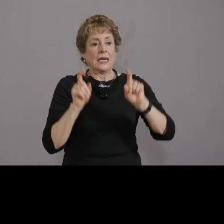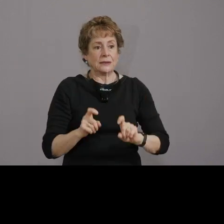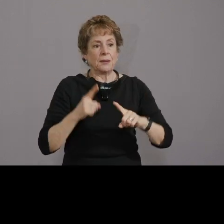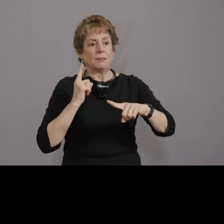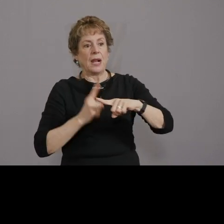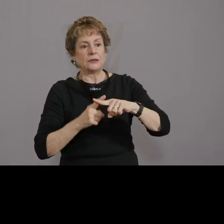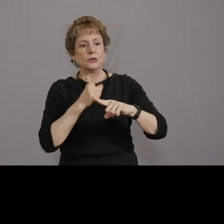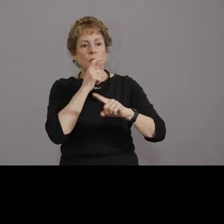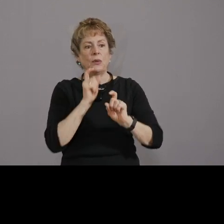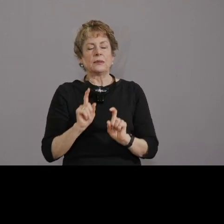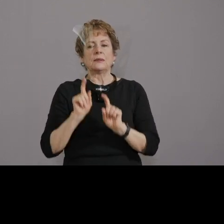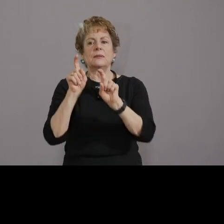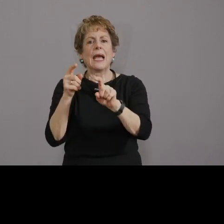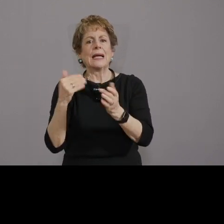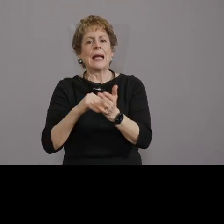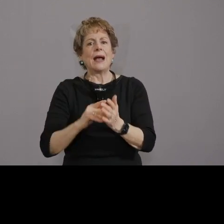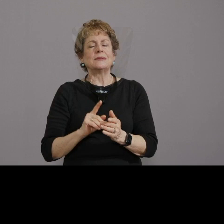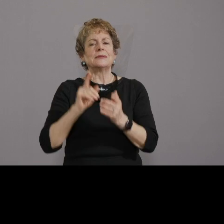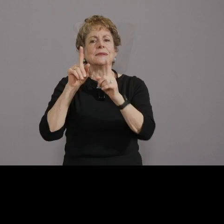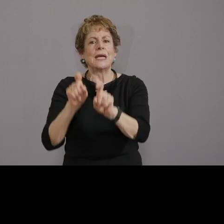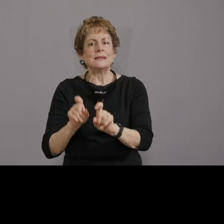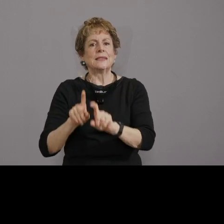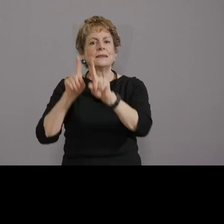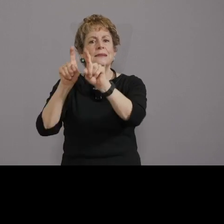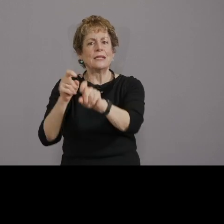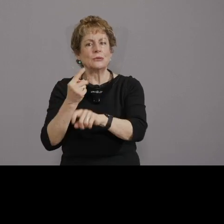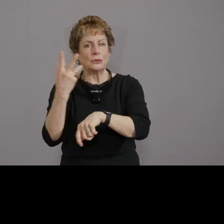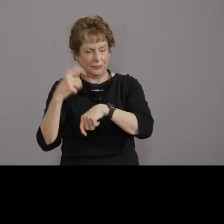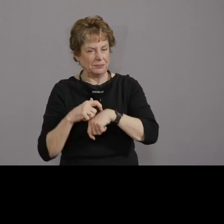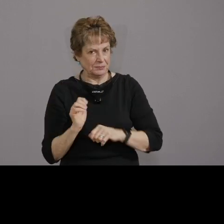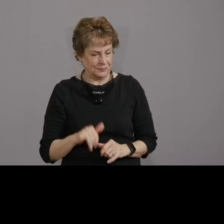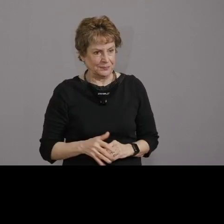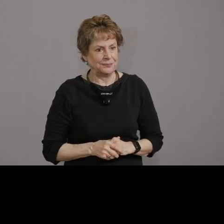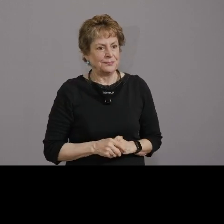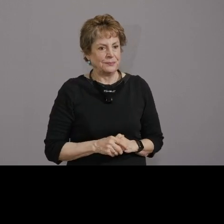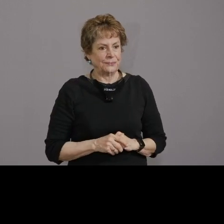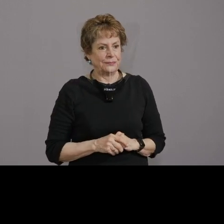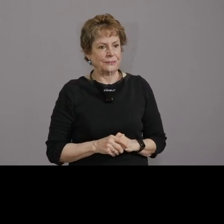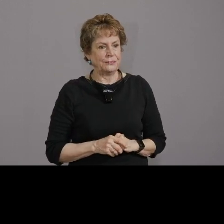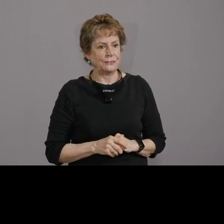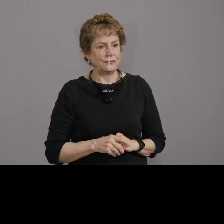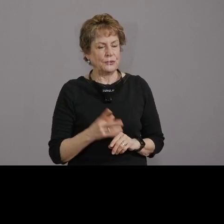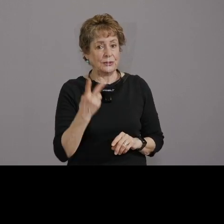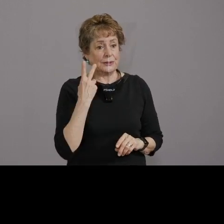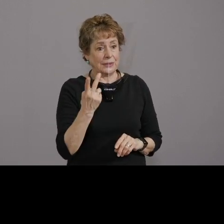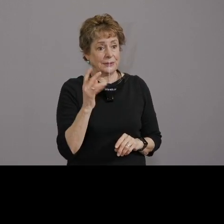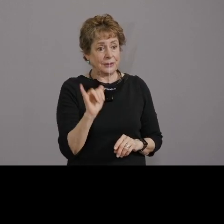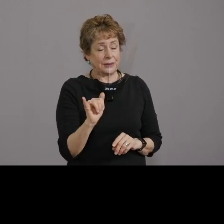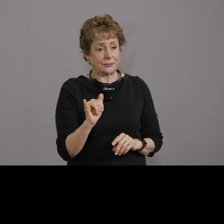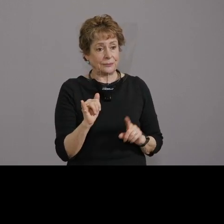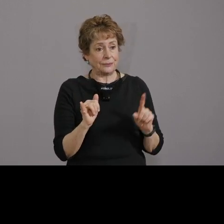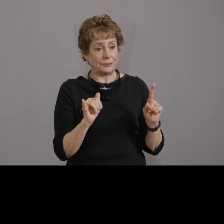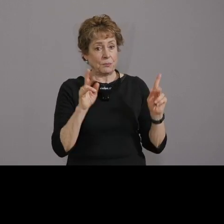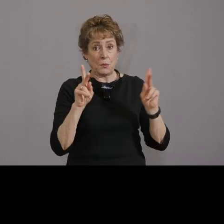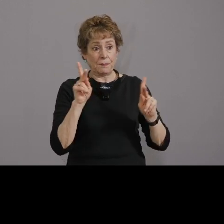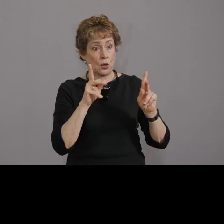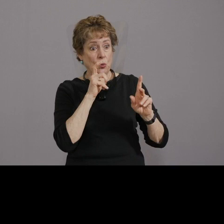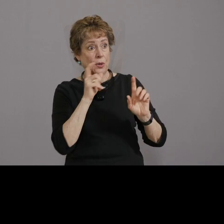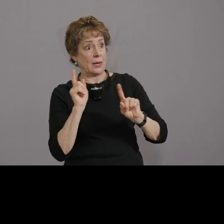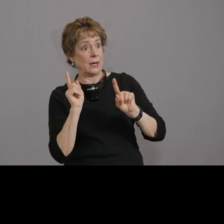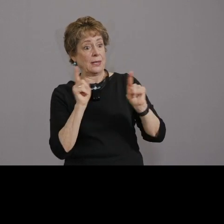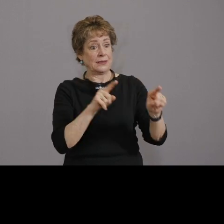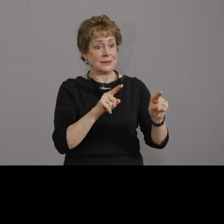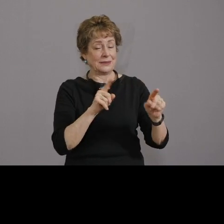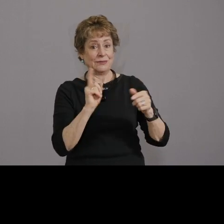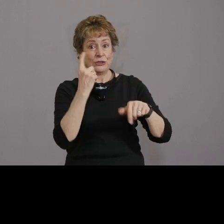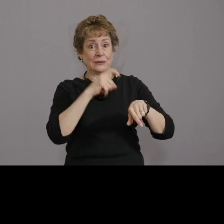dark gray bars on the chart, those will be unique patients who are being tested for the first time. And if you look at the gray,